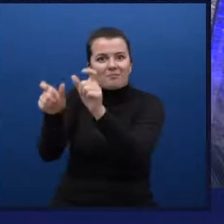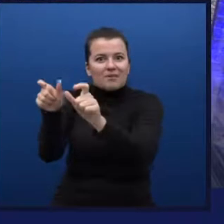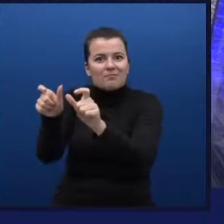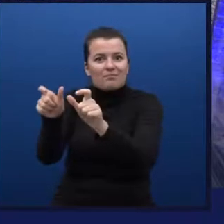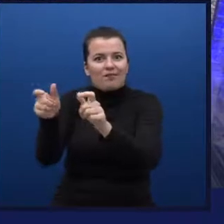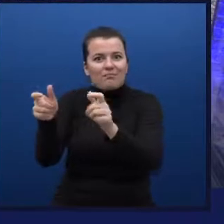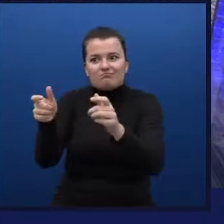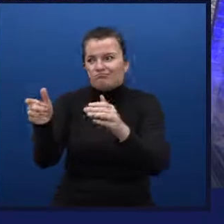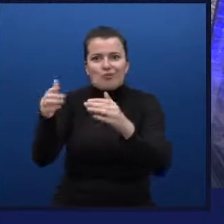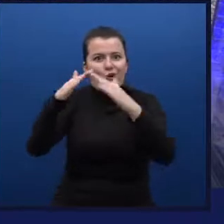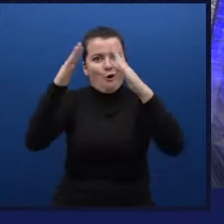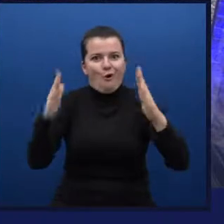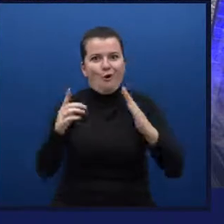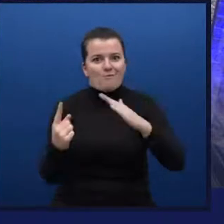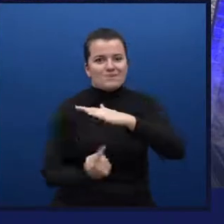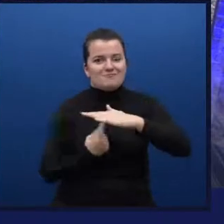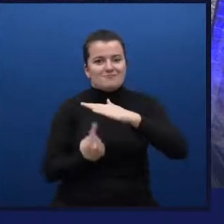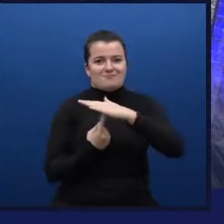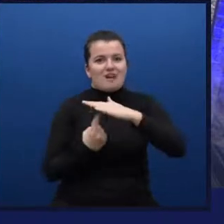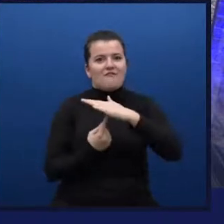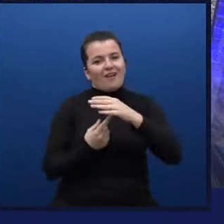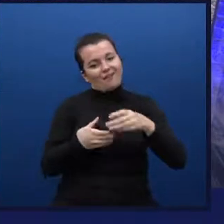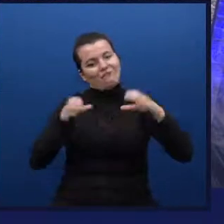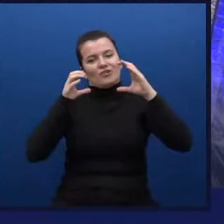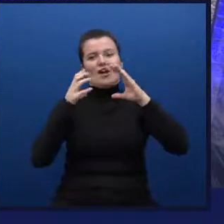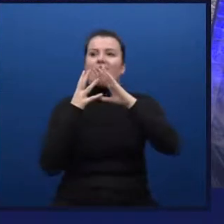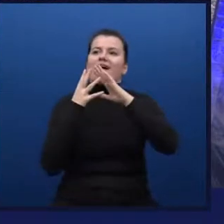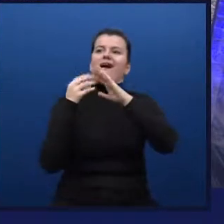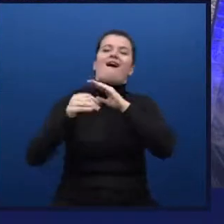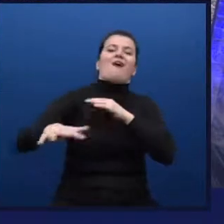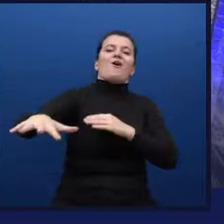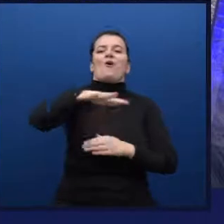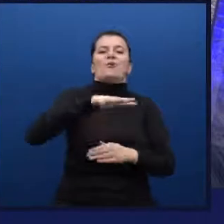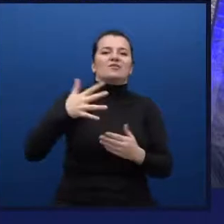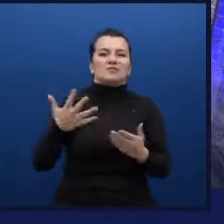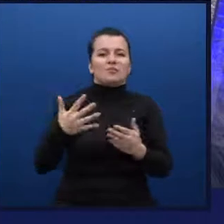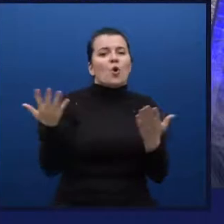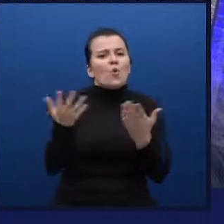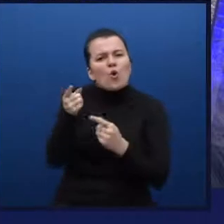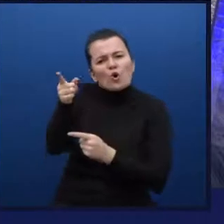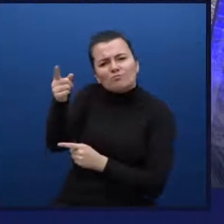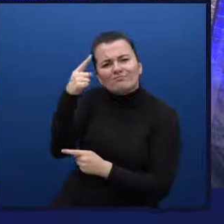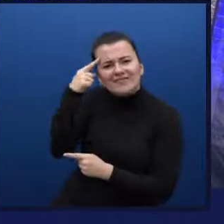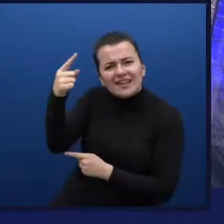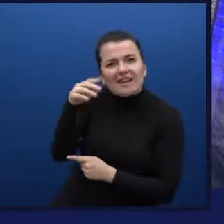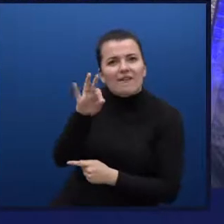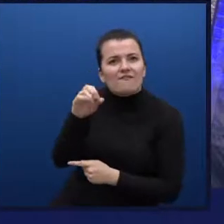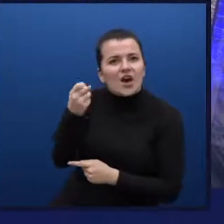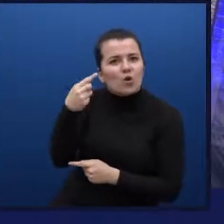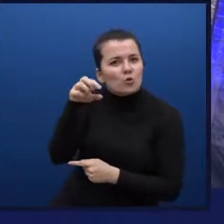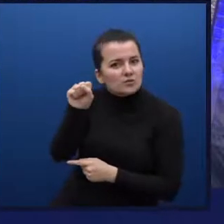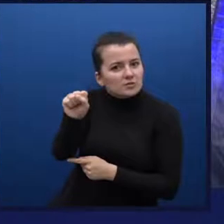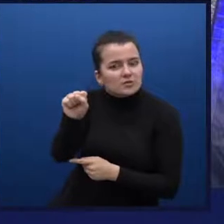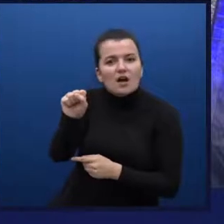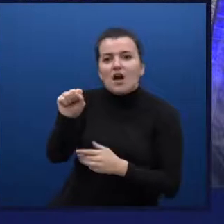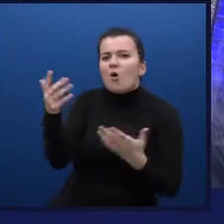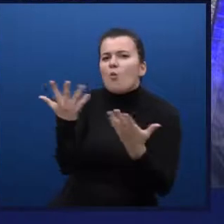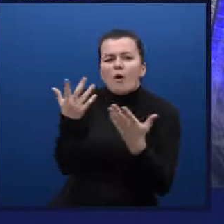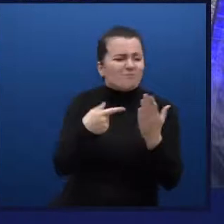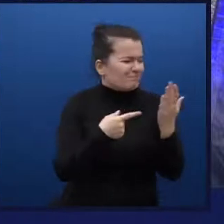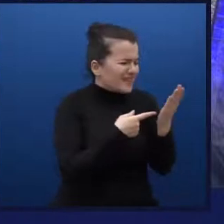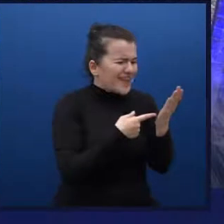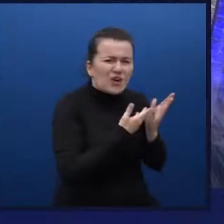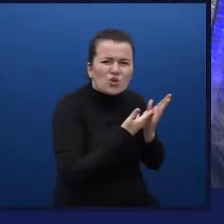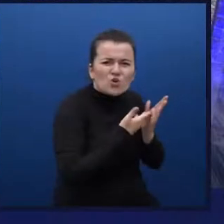and this is a question for both of you, Anthony and Fergus, what do you think is the most important piece of technology that you